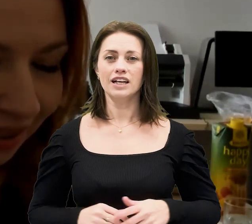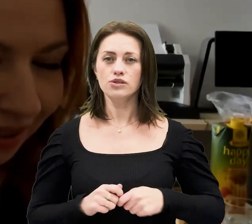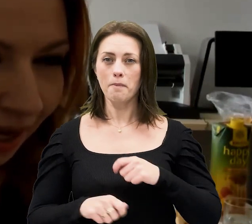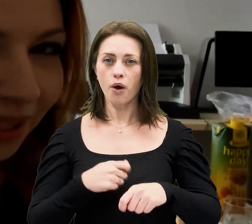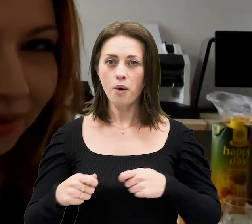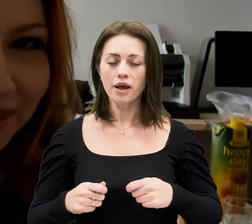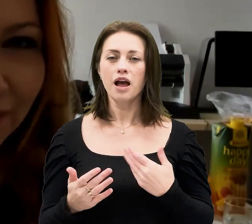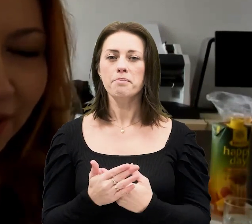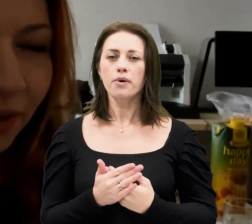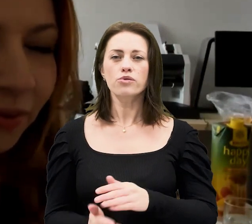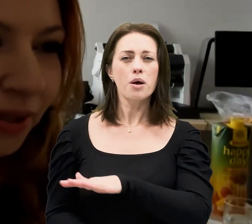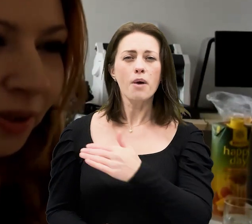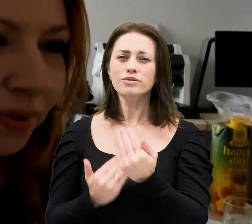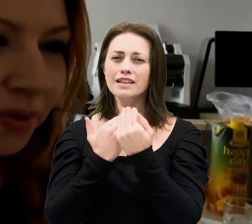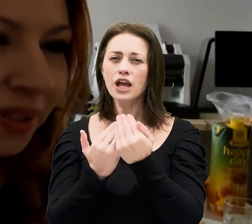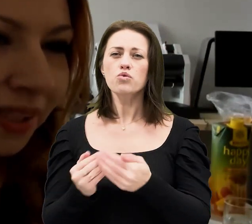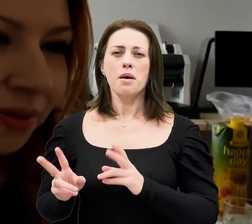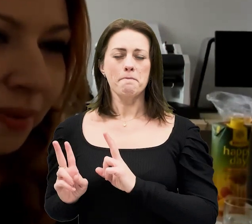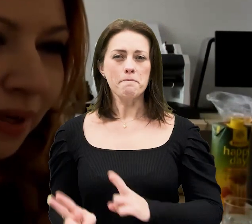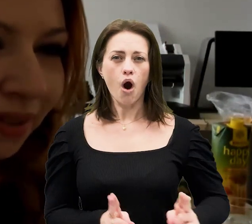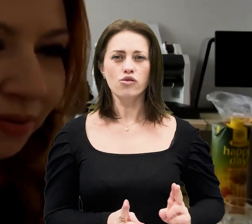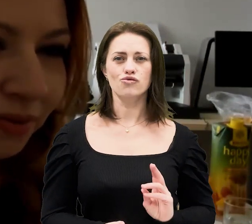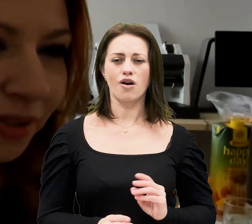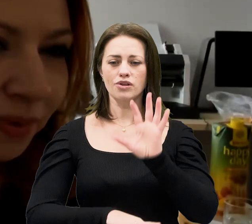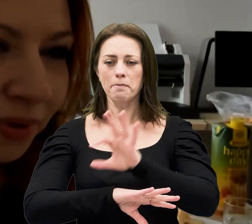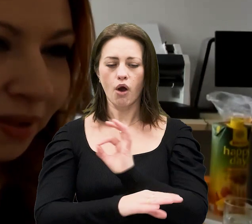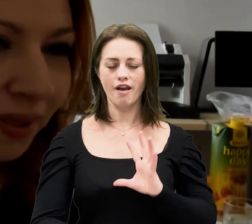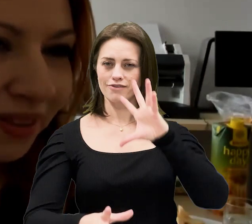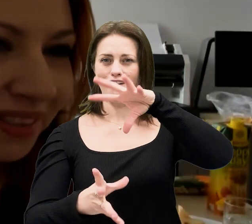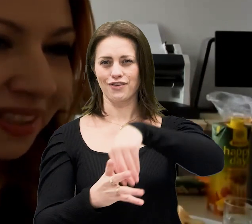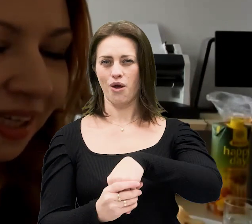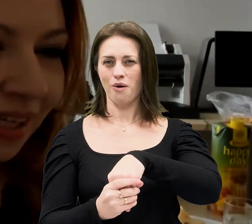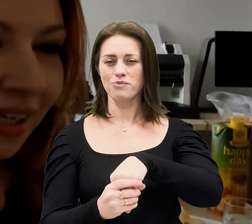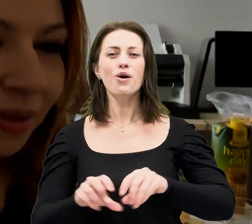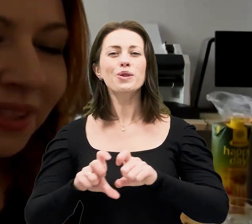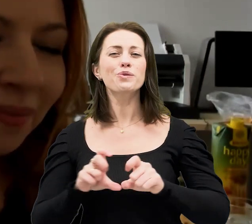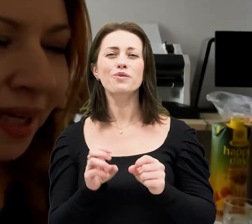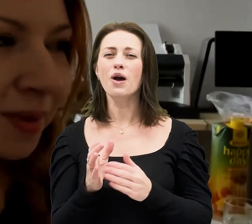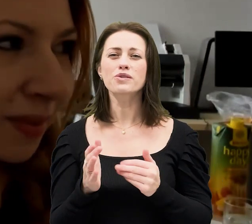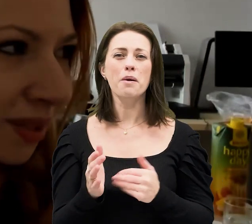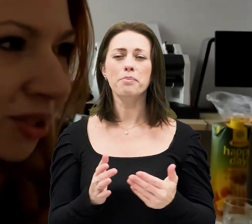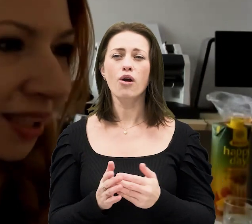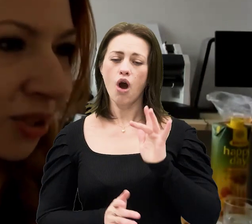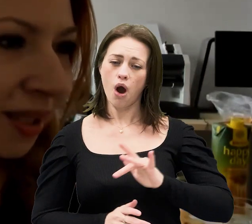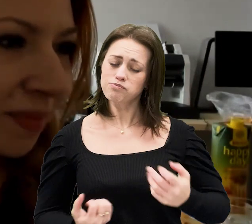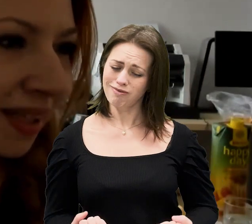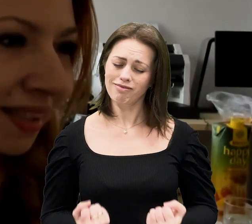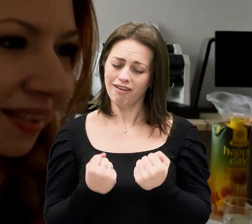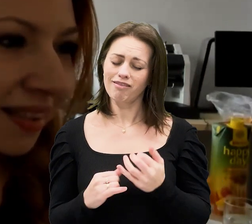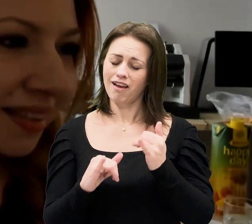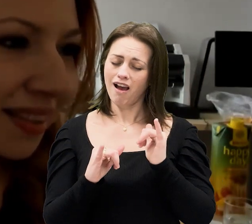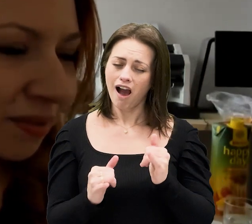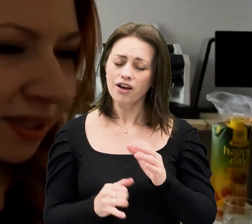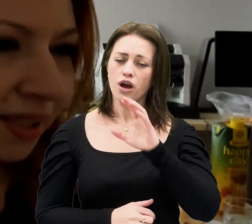And I would like to say thank you for the opportunity to be part of this project, because it was sometimes maybe challenging,